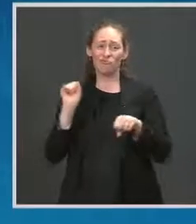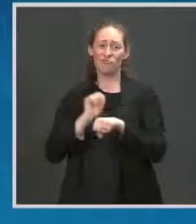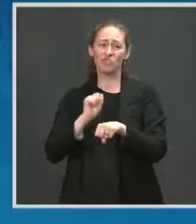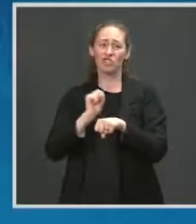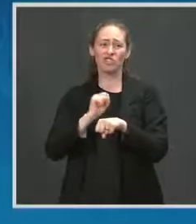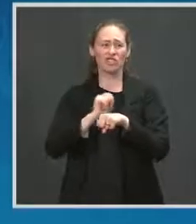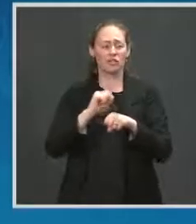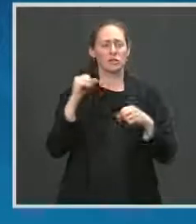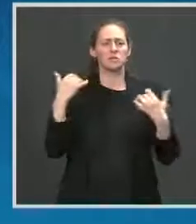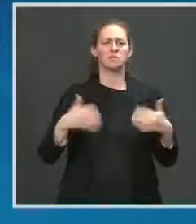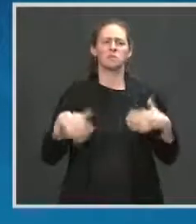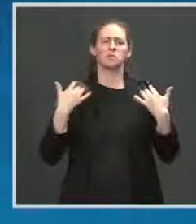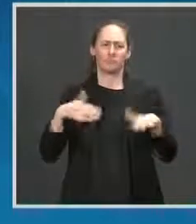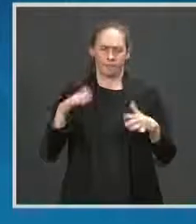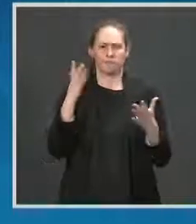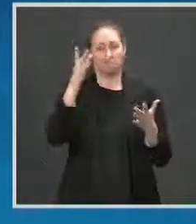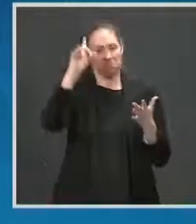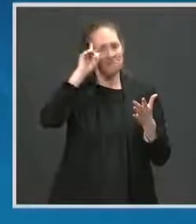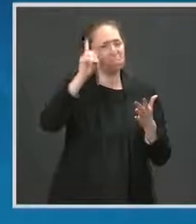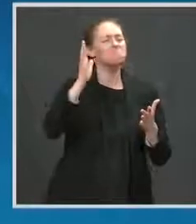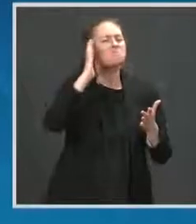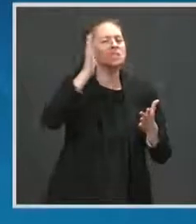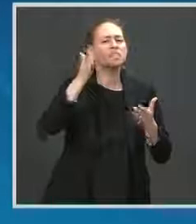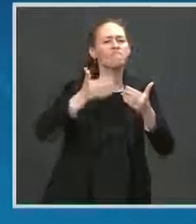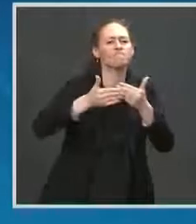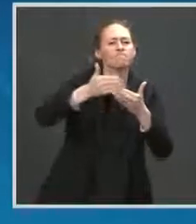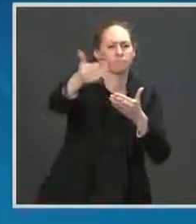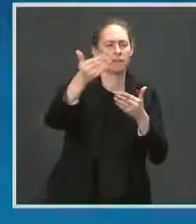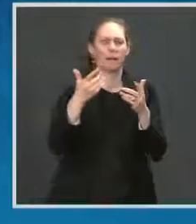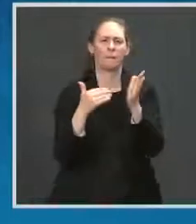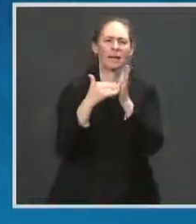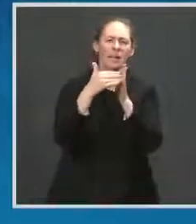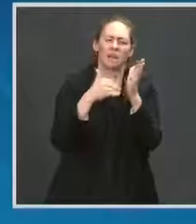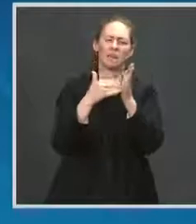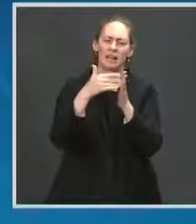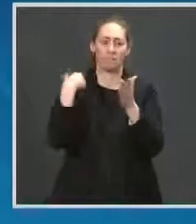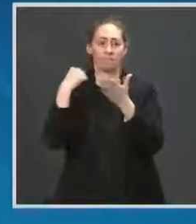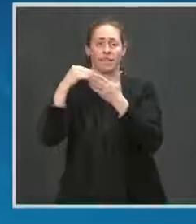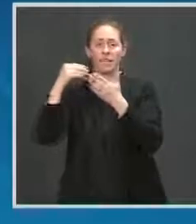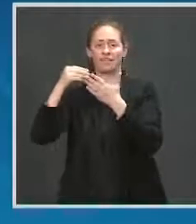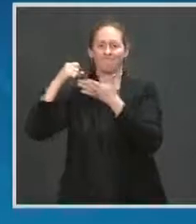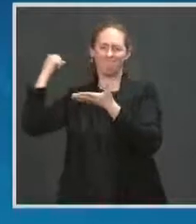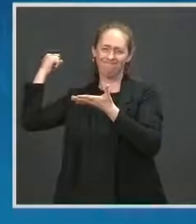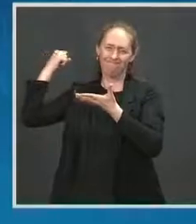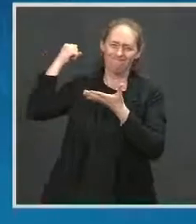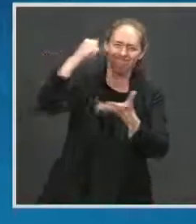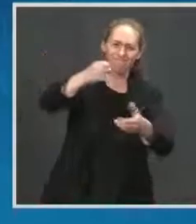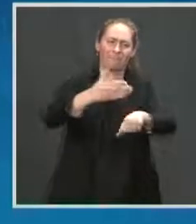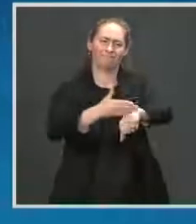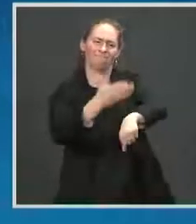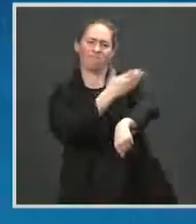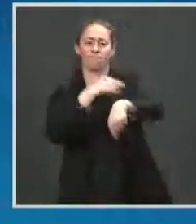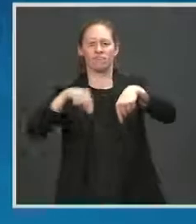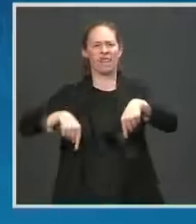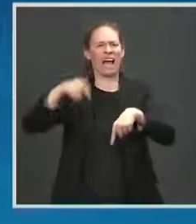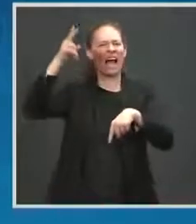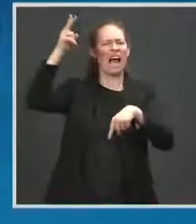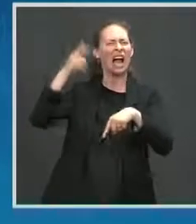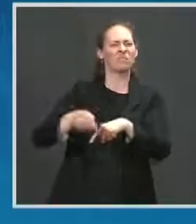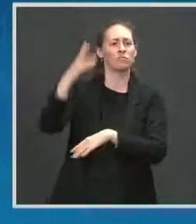jobs. It will be the largest jobs investment our country has made since World War